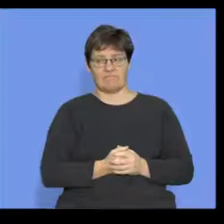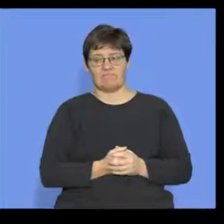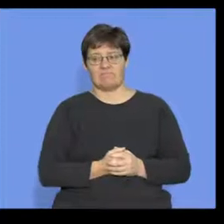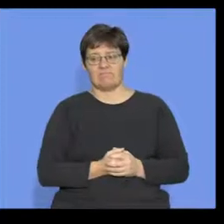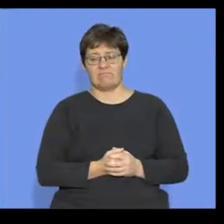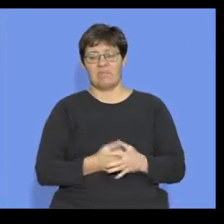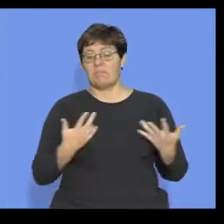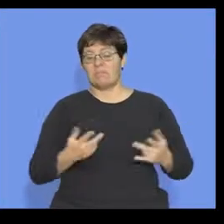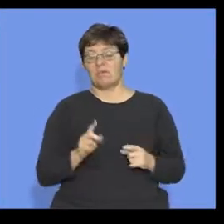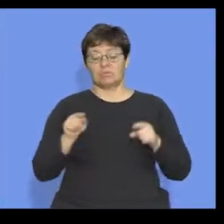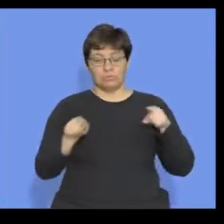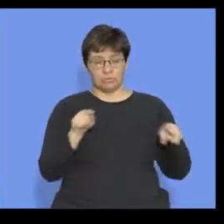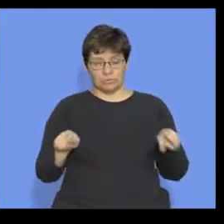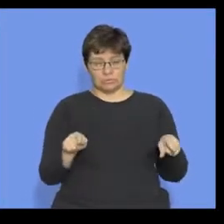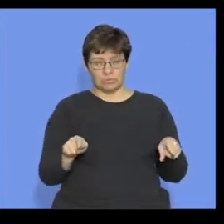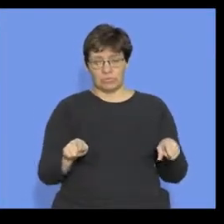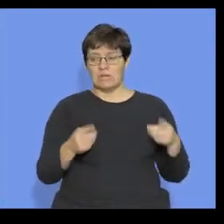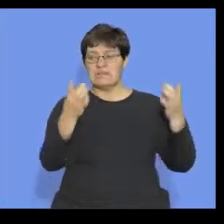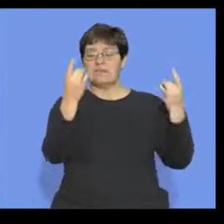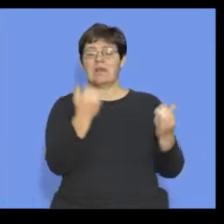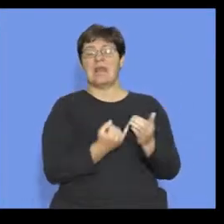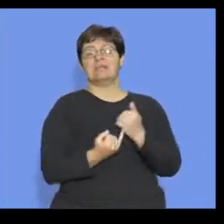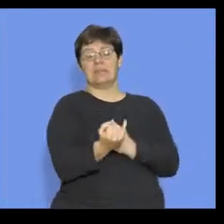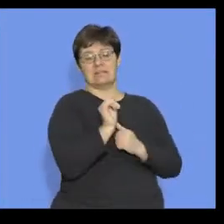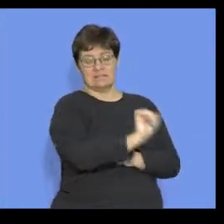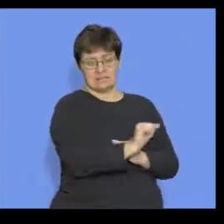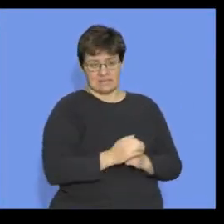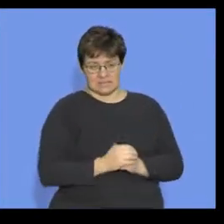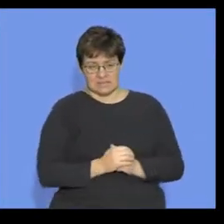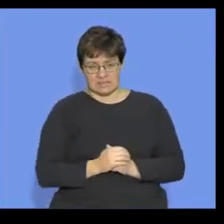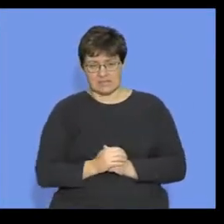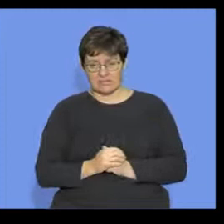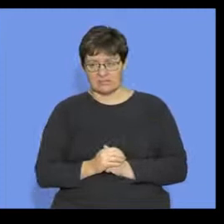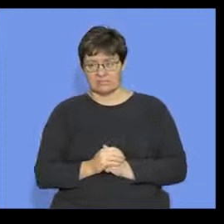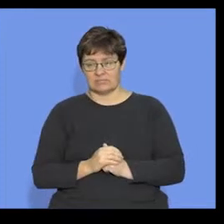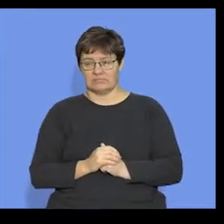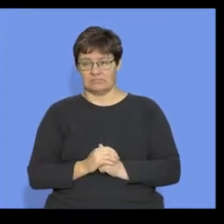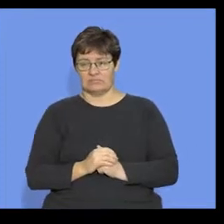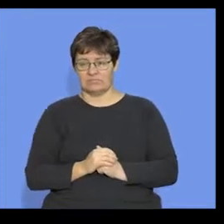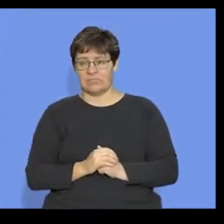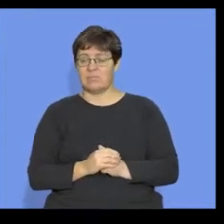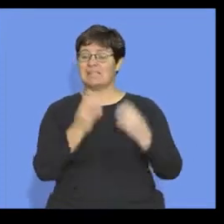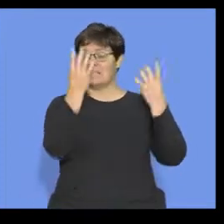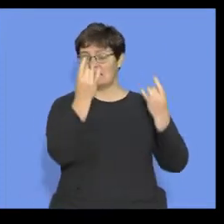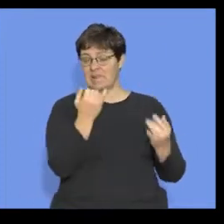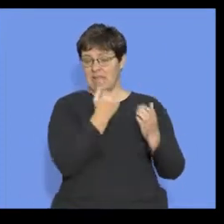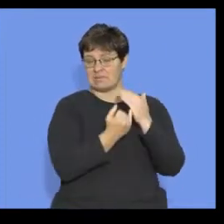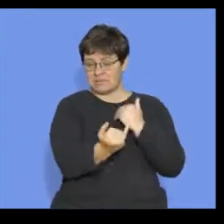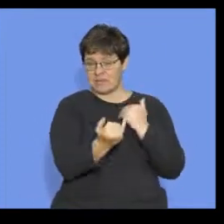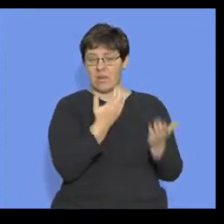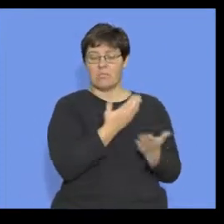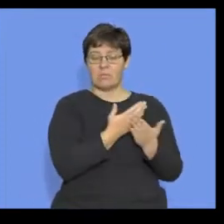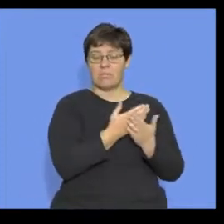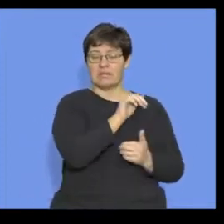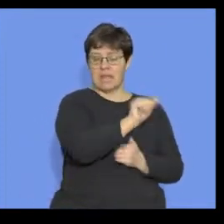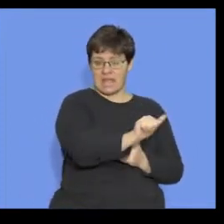What about two events which are statistically independent? So events which are statistically